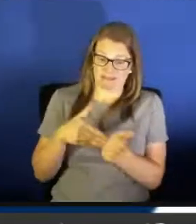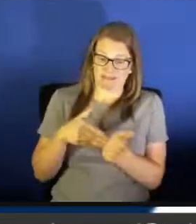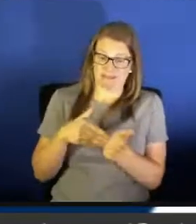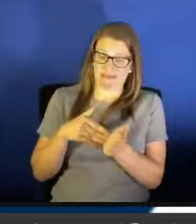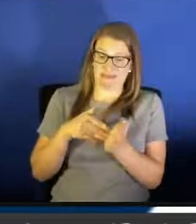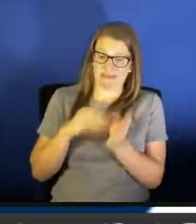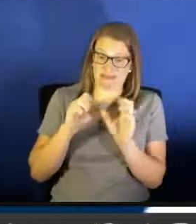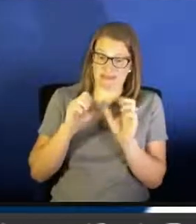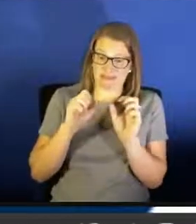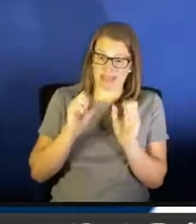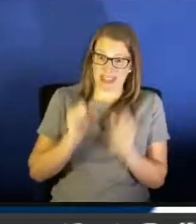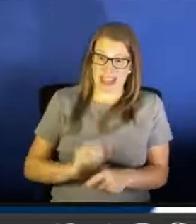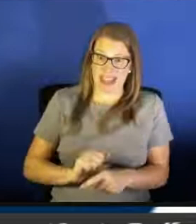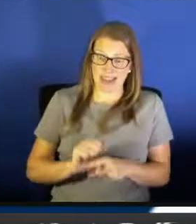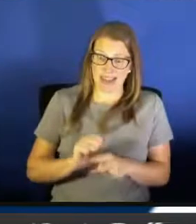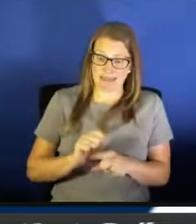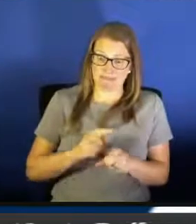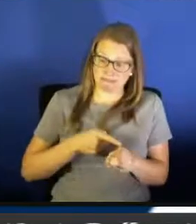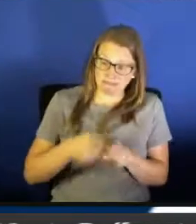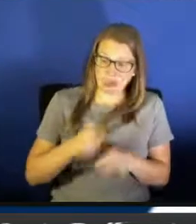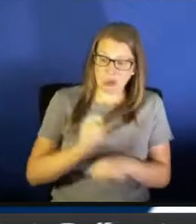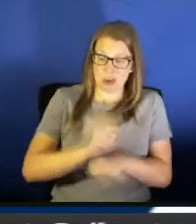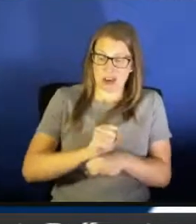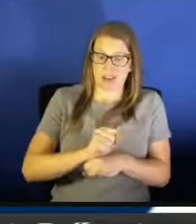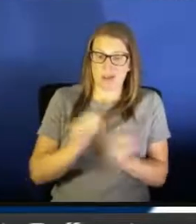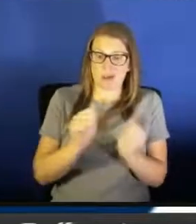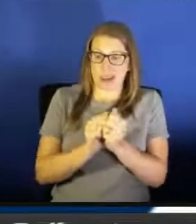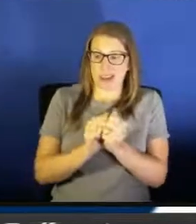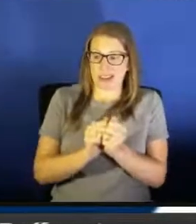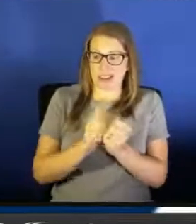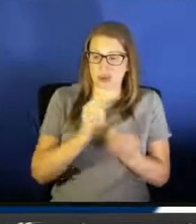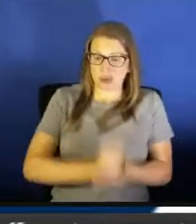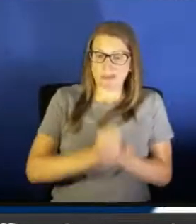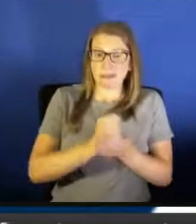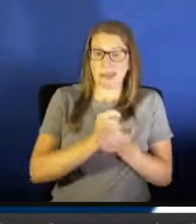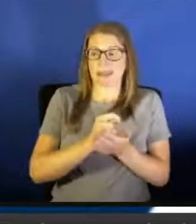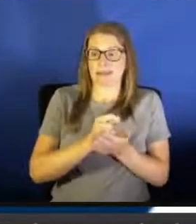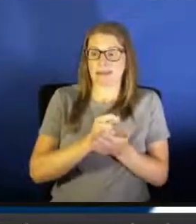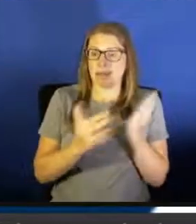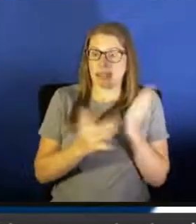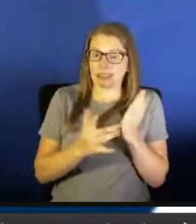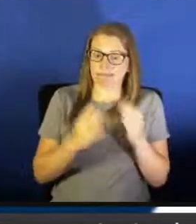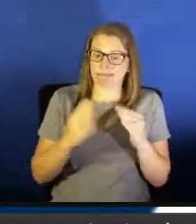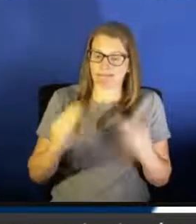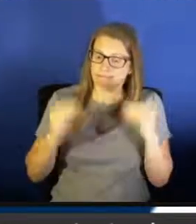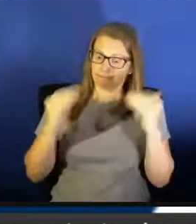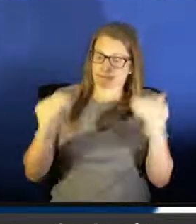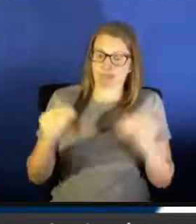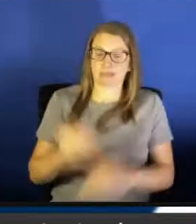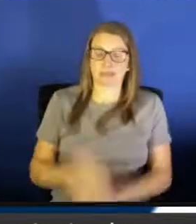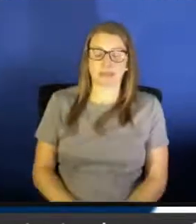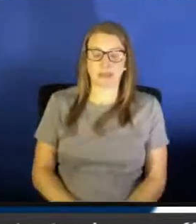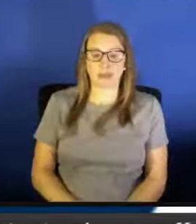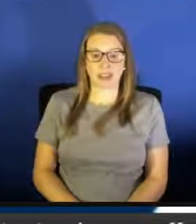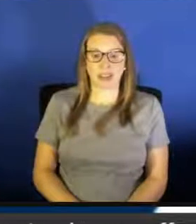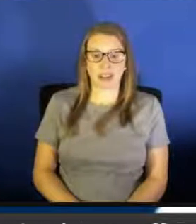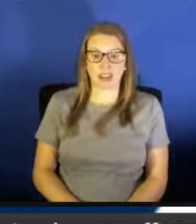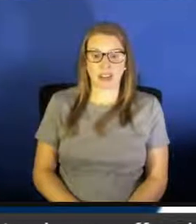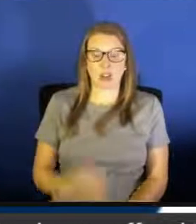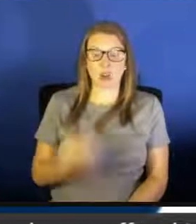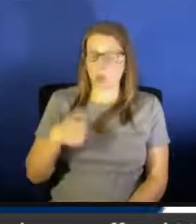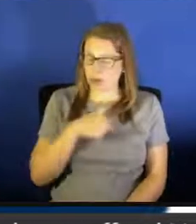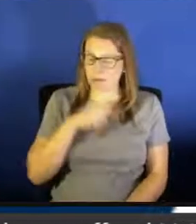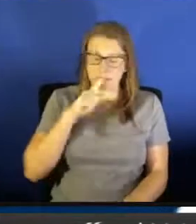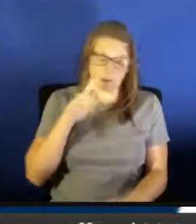treatment techniques. And I do feel very strongly that we in the oncology community are extremely committed to